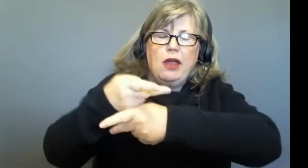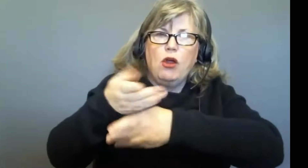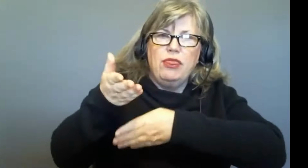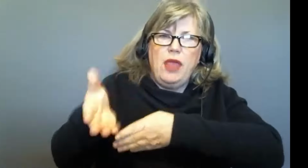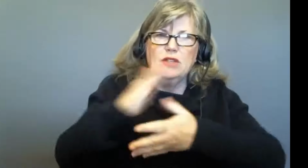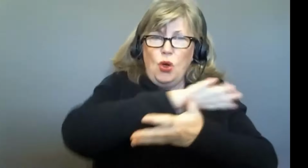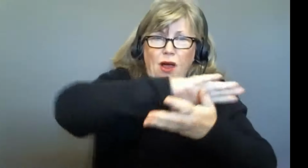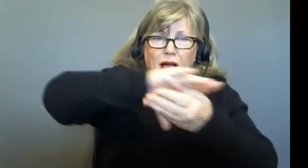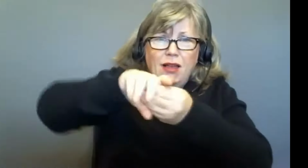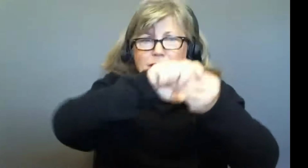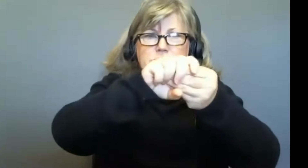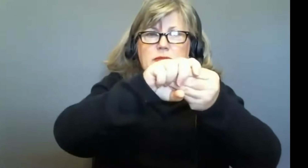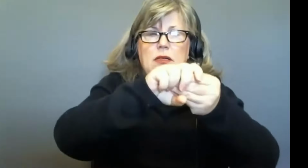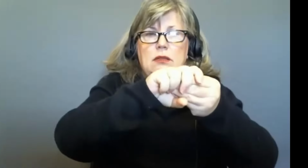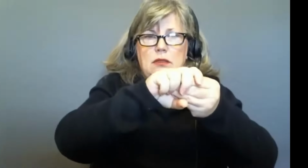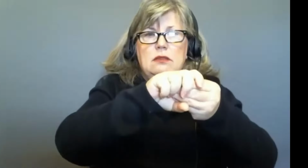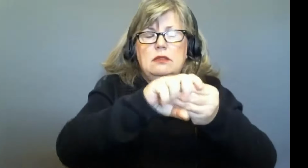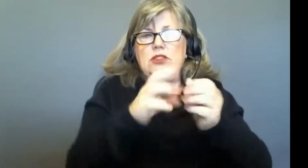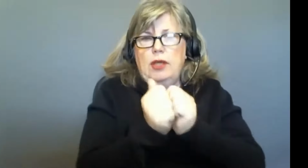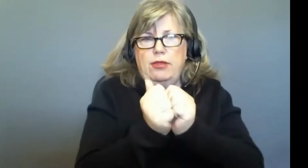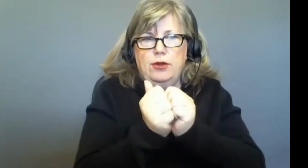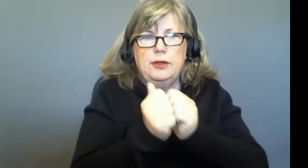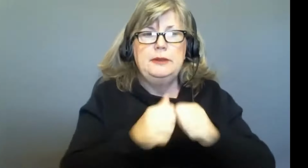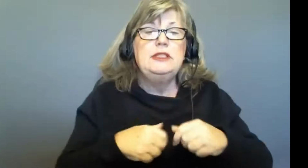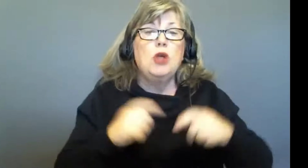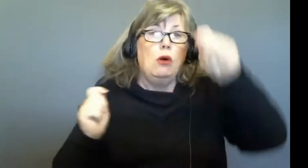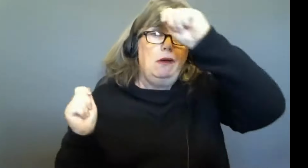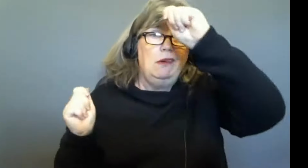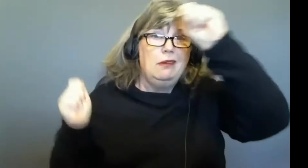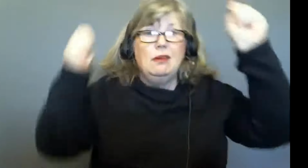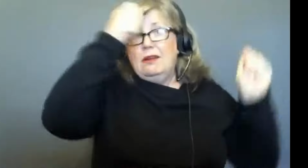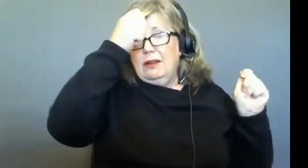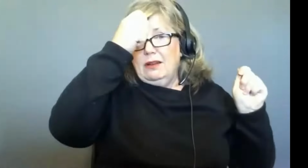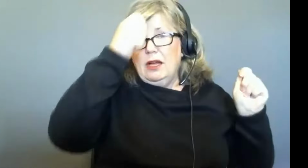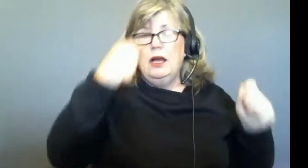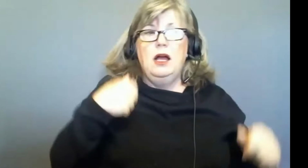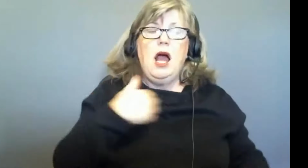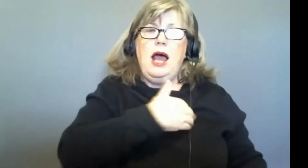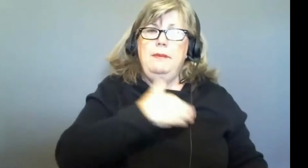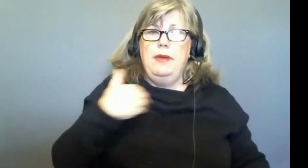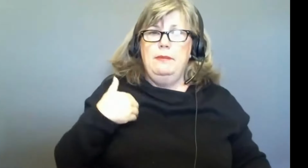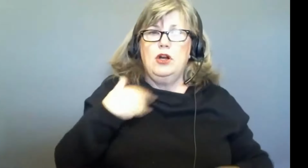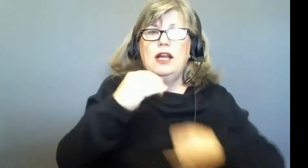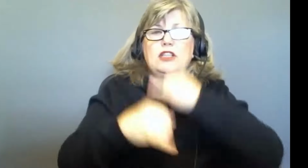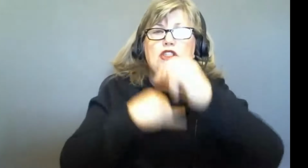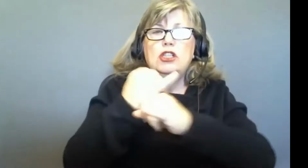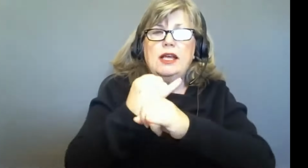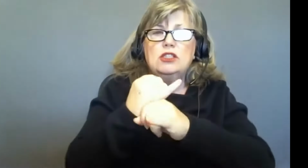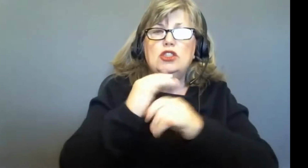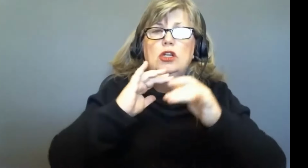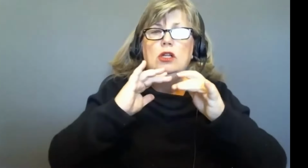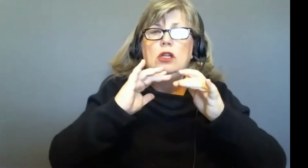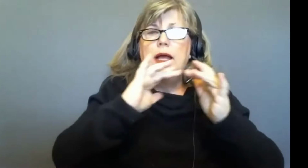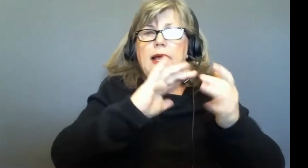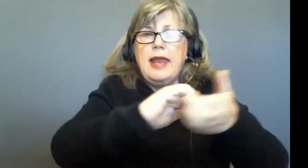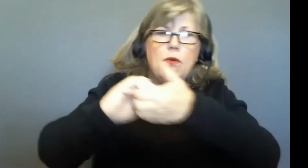of view will be more with my other hat. I'm a member of the International Network for Prevention of Elder Abuse.